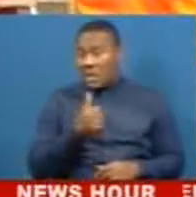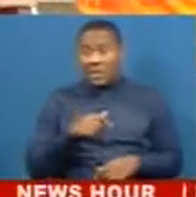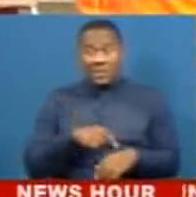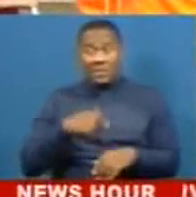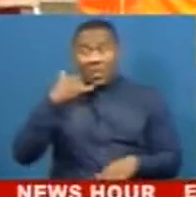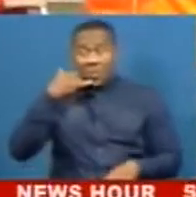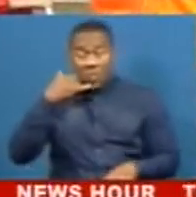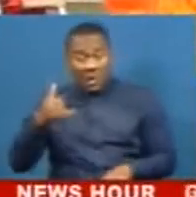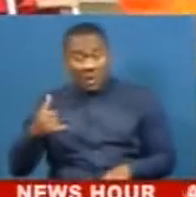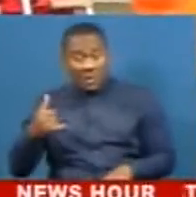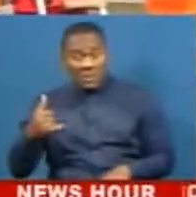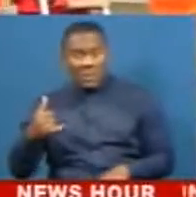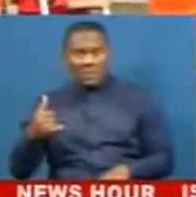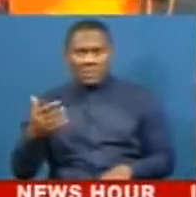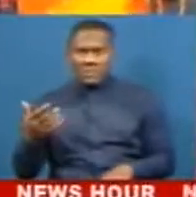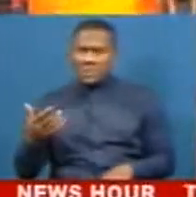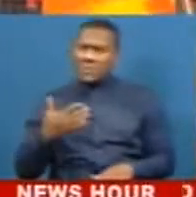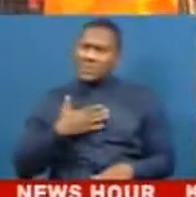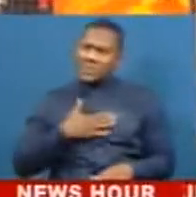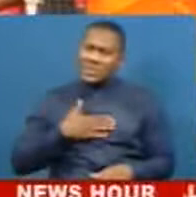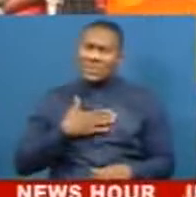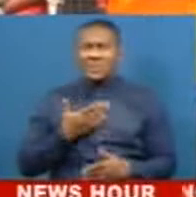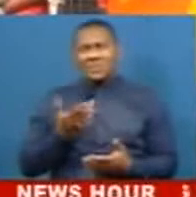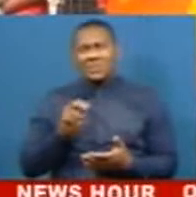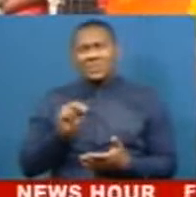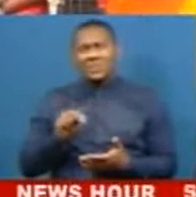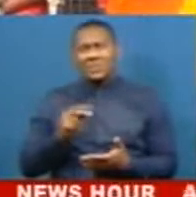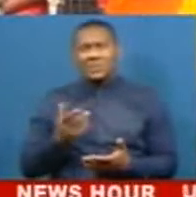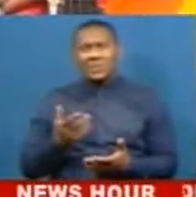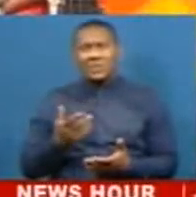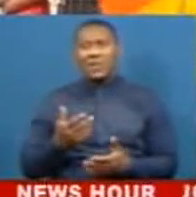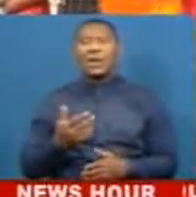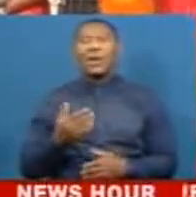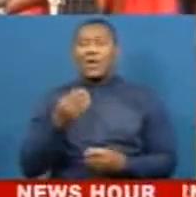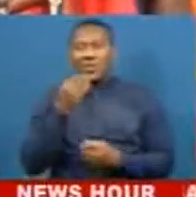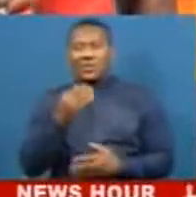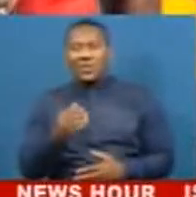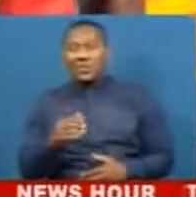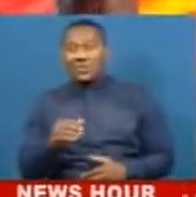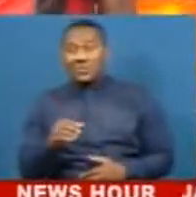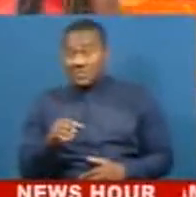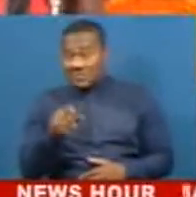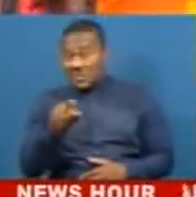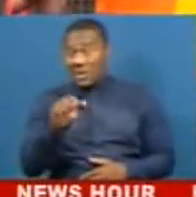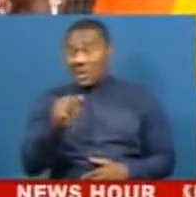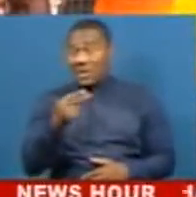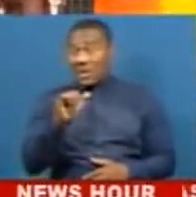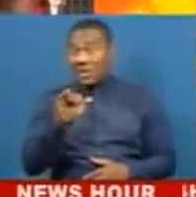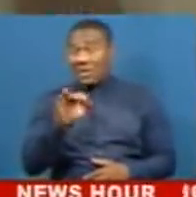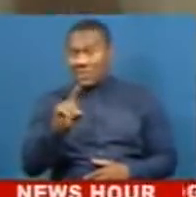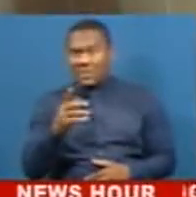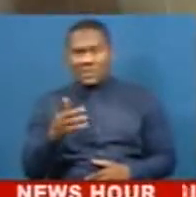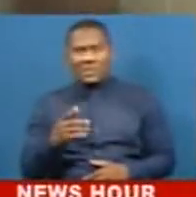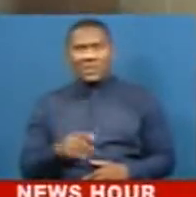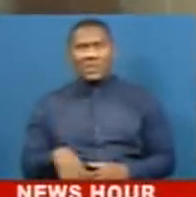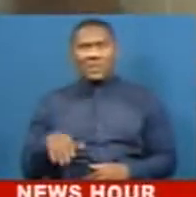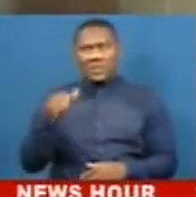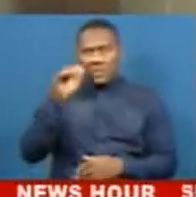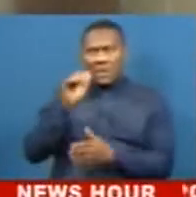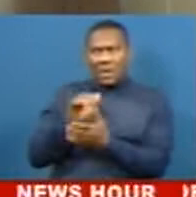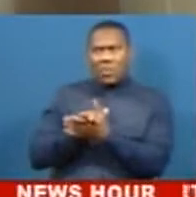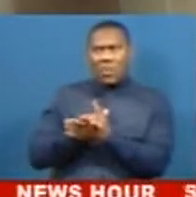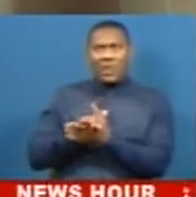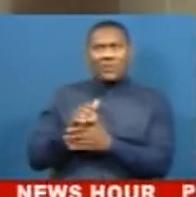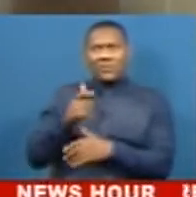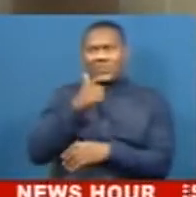presidential candidate, press, we want something. Oh, I'll speak to Mustafa Ahmed to see you, and you do so. And then the wife, that's Auntie